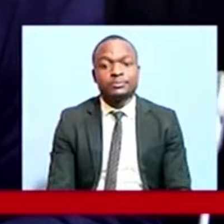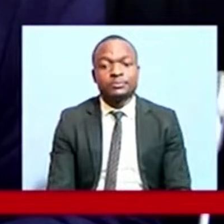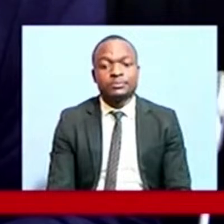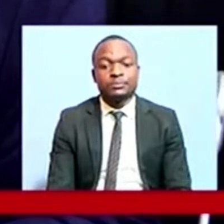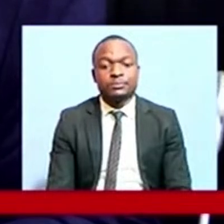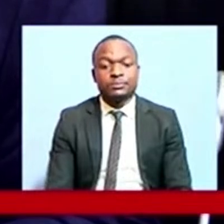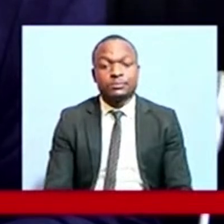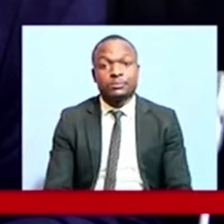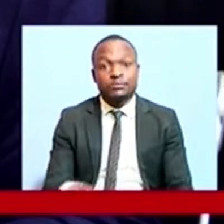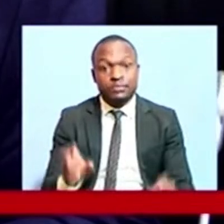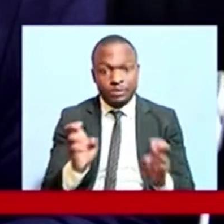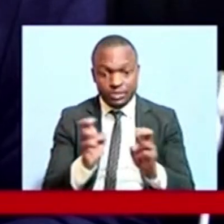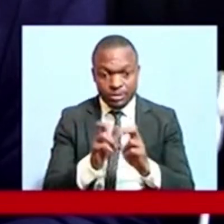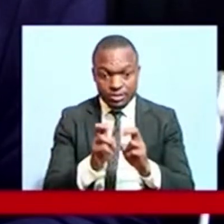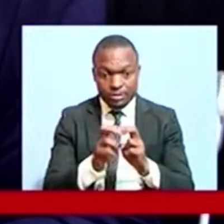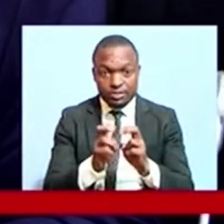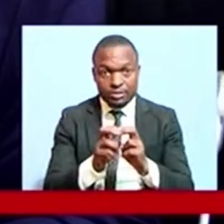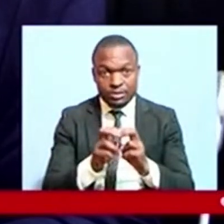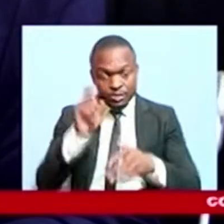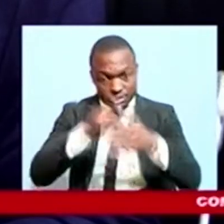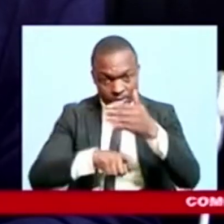the contract sum as